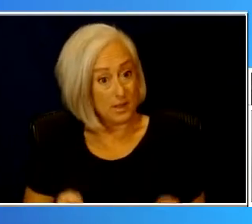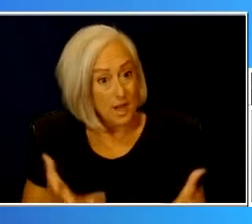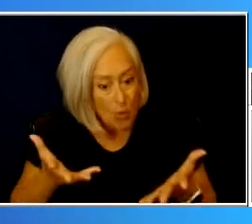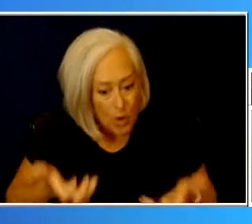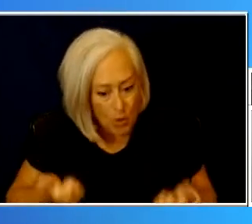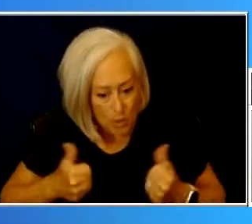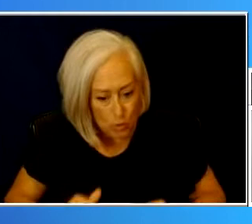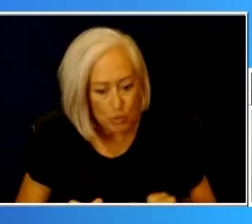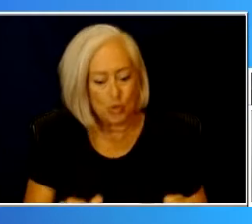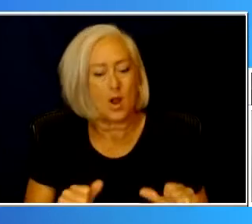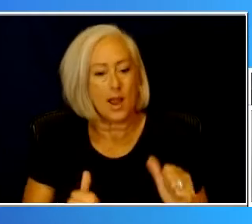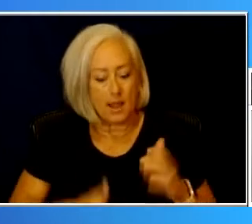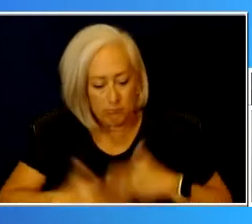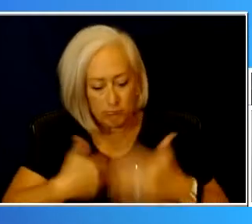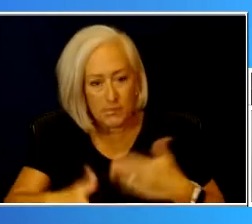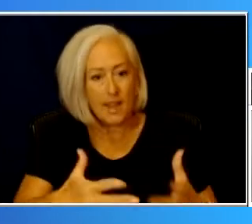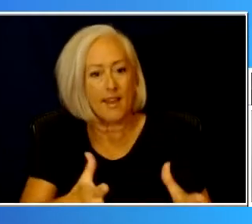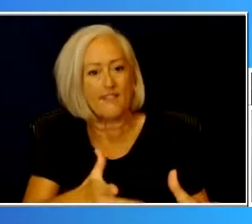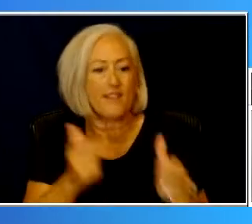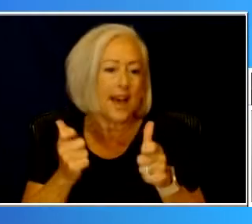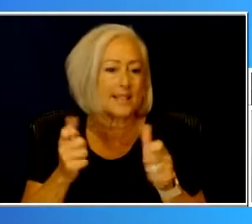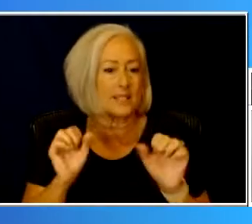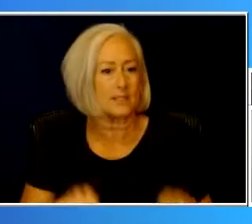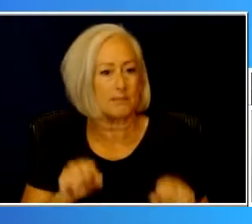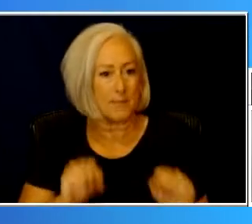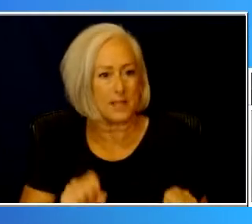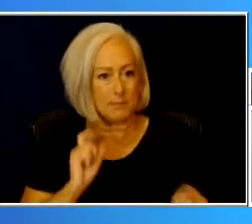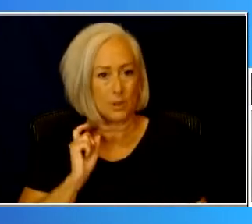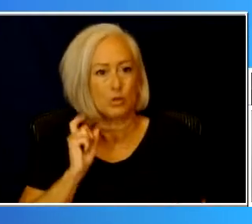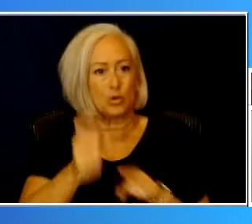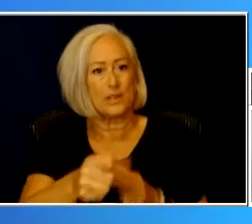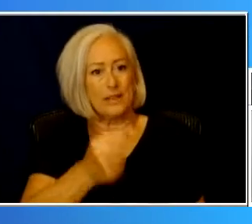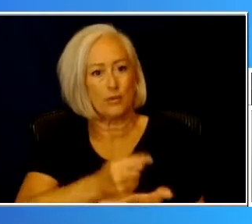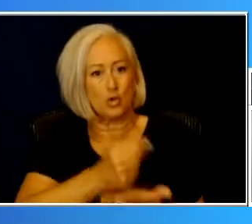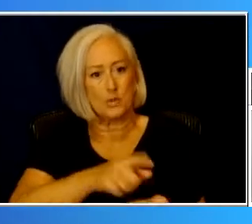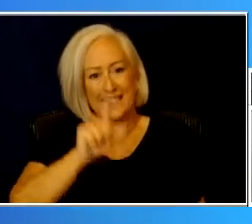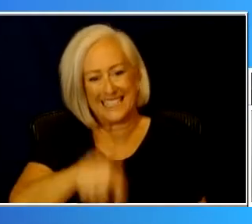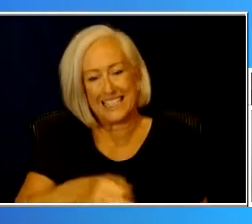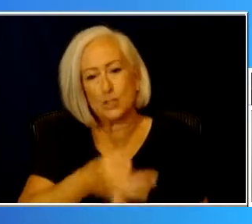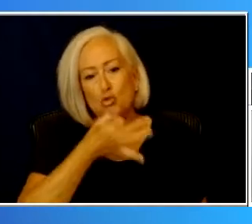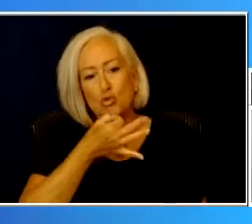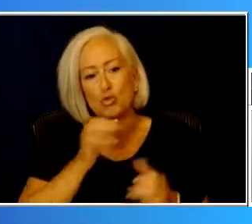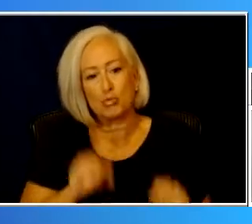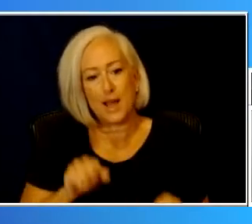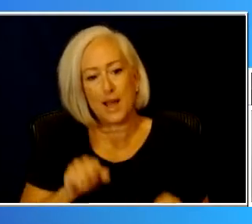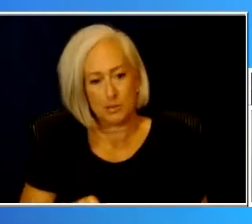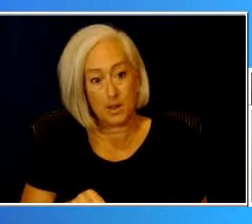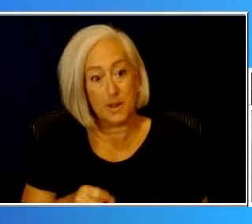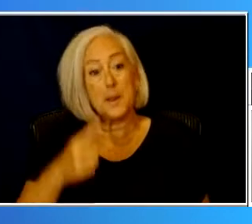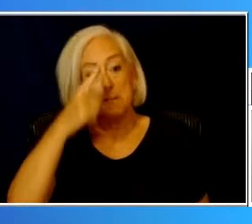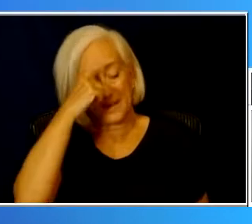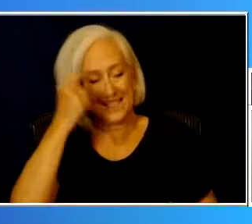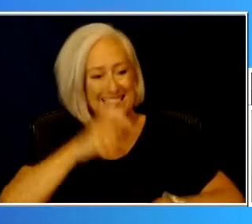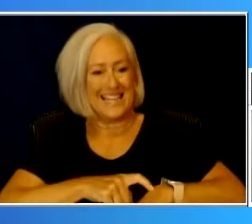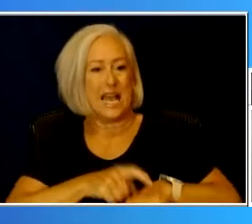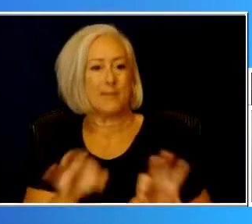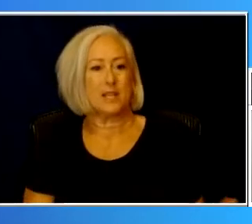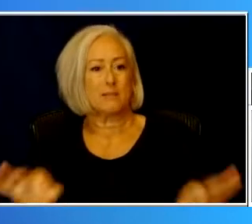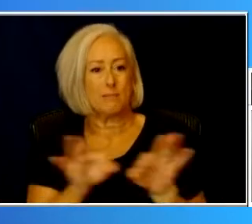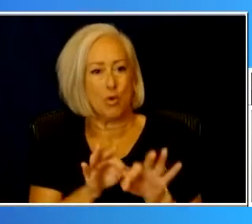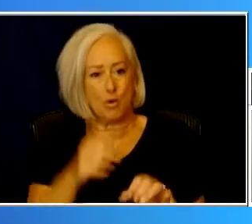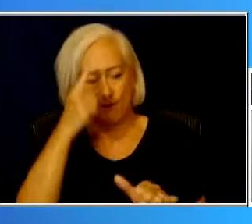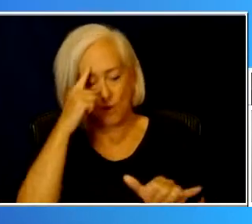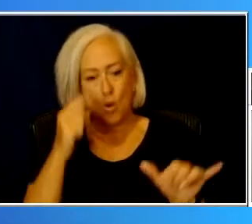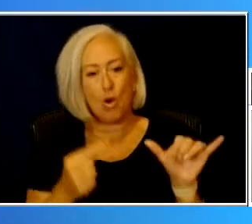quickly as possible so that we can get them the treatment they need as soon as possible, because time matters for ovarian cancer. And I